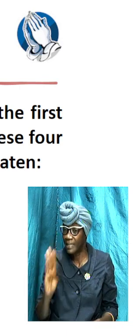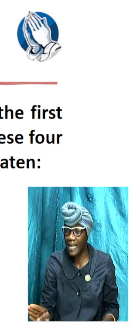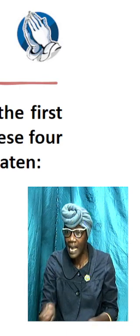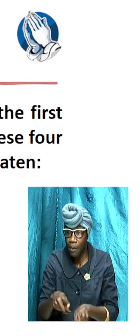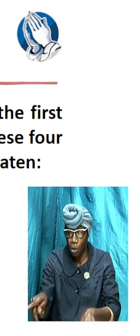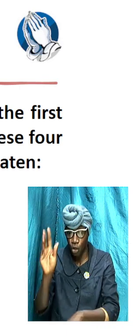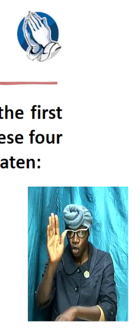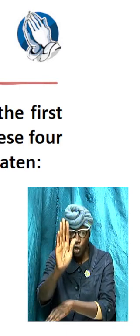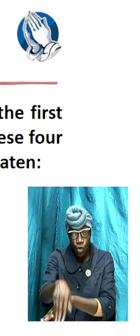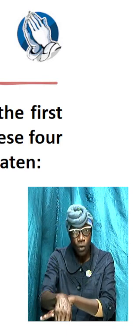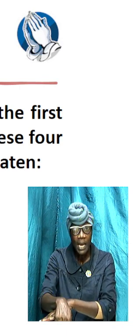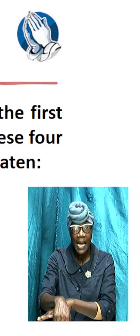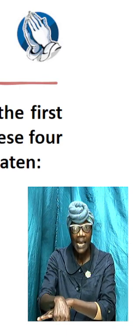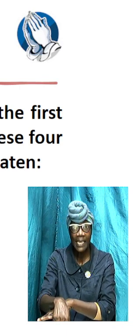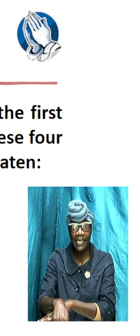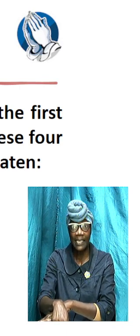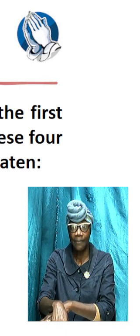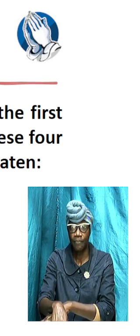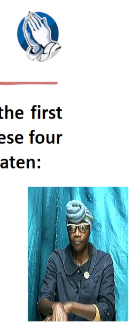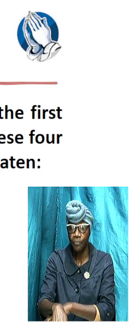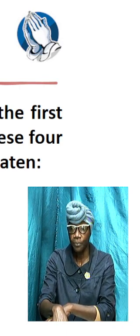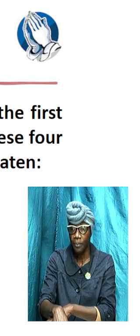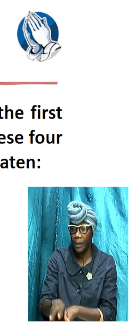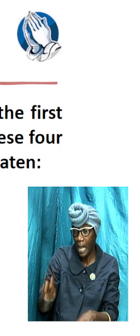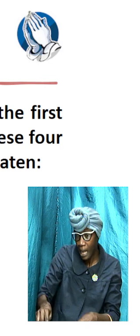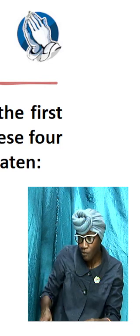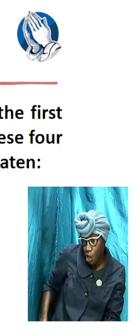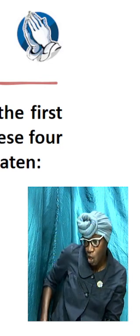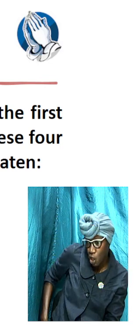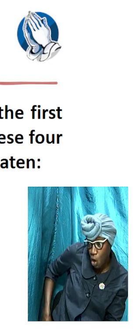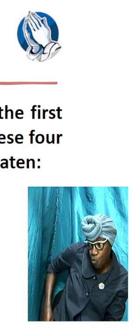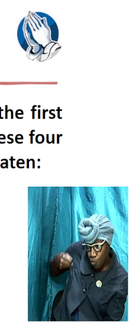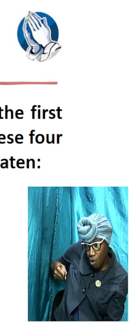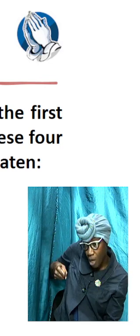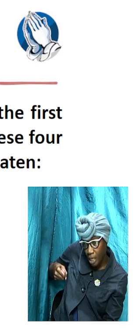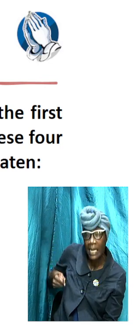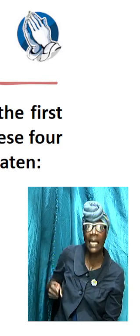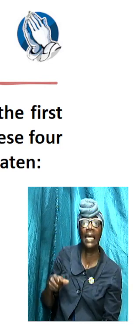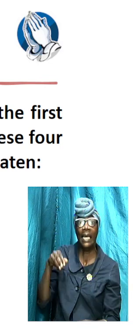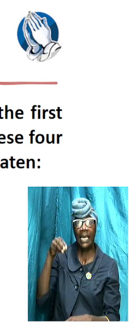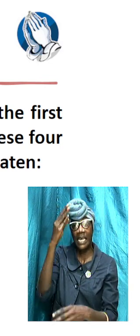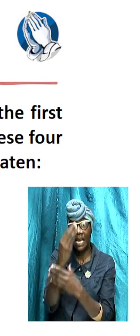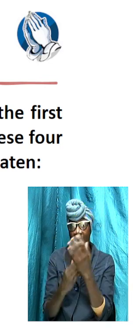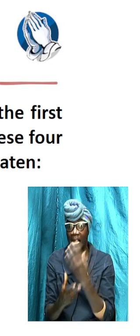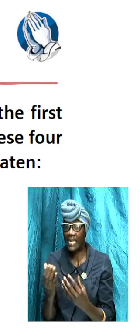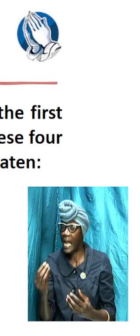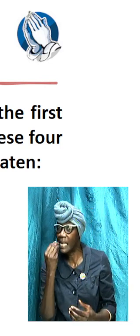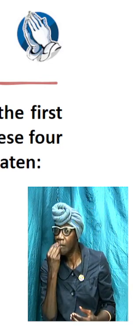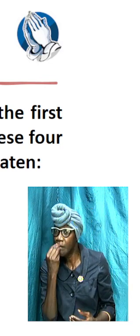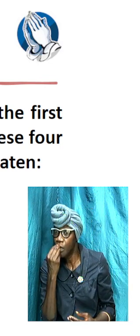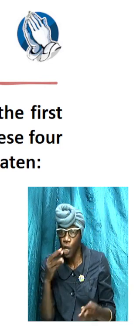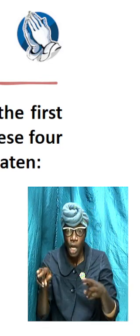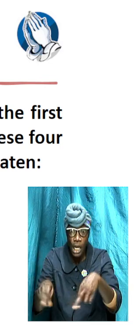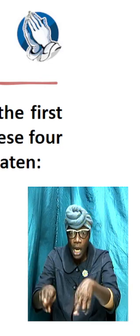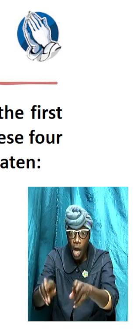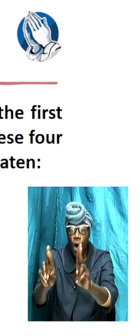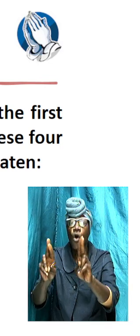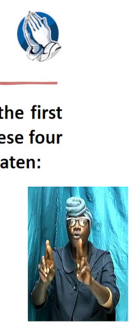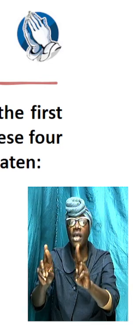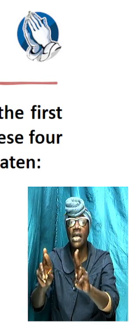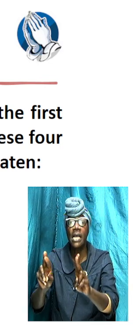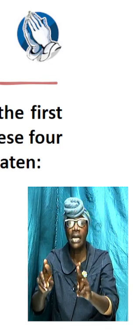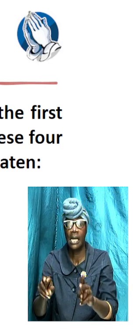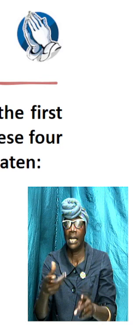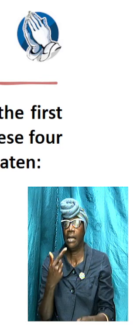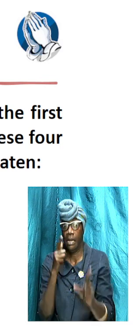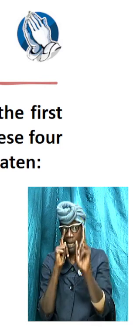tonight. He says, third, you must have your staff in your hand. And you must eat the lamb with haste. Amen. I strongly believe that